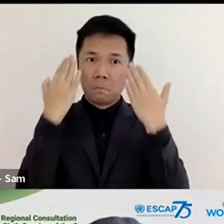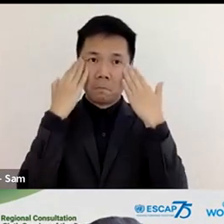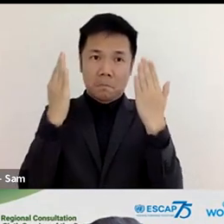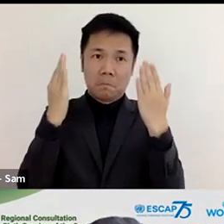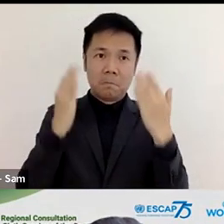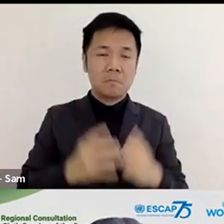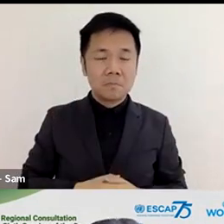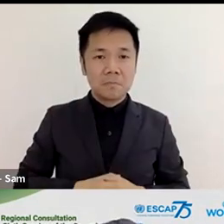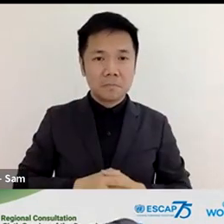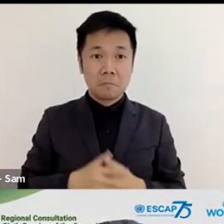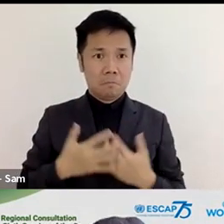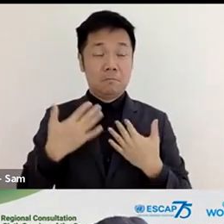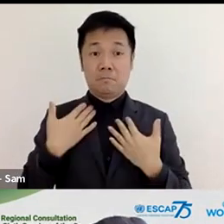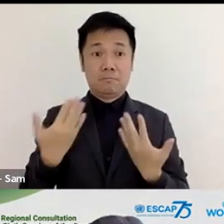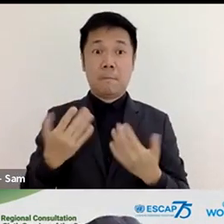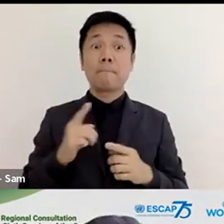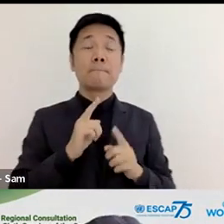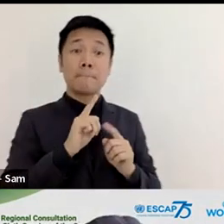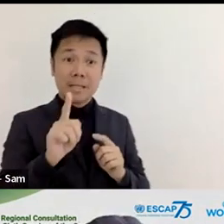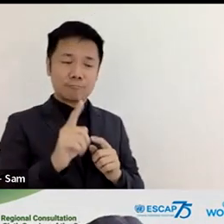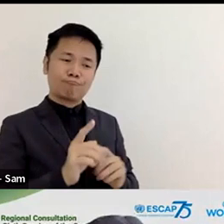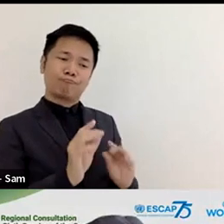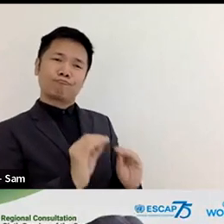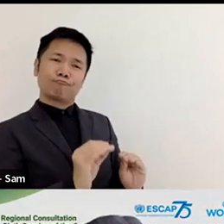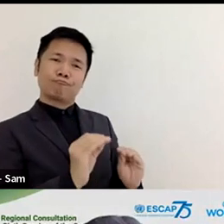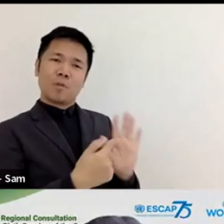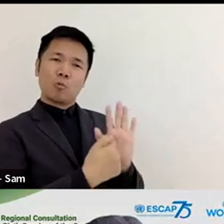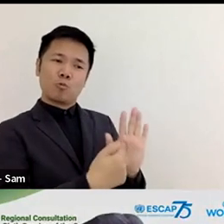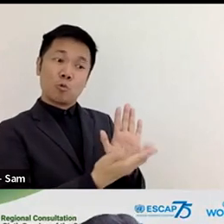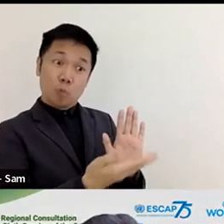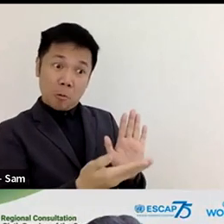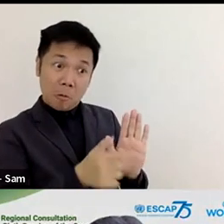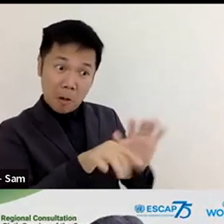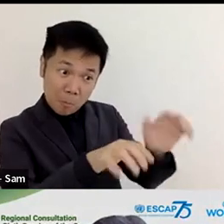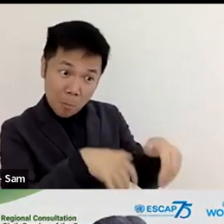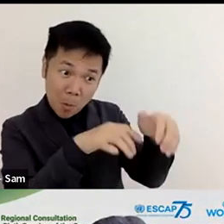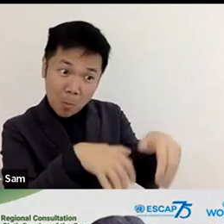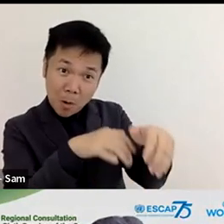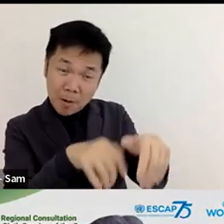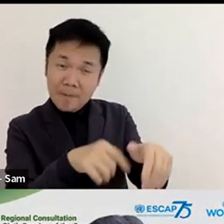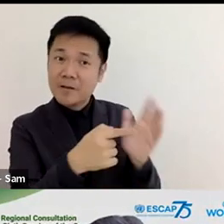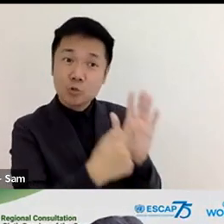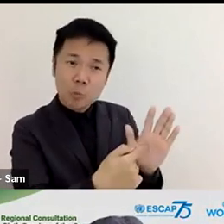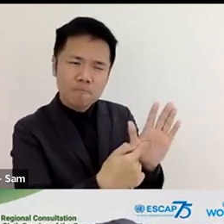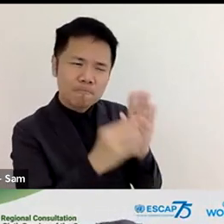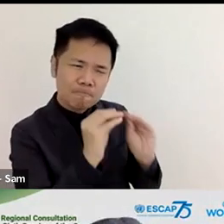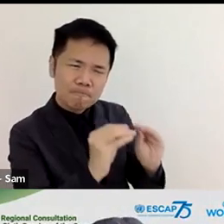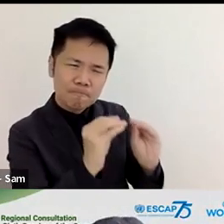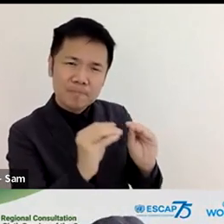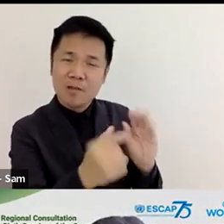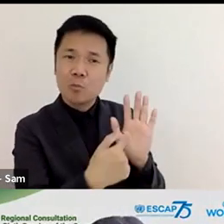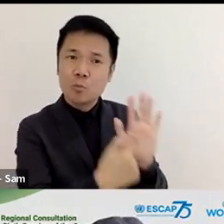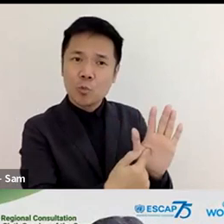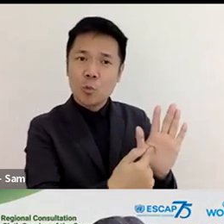our piloting some model of drying agriculture product, for example, we pilot a model